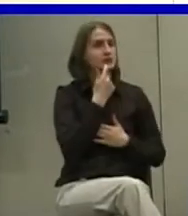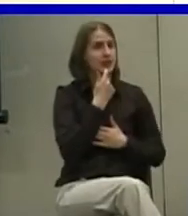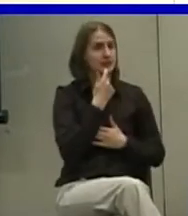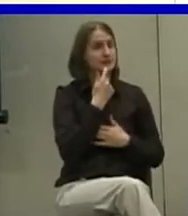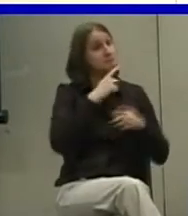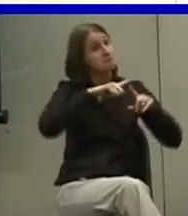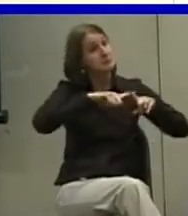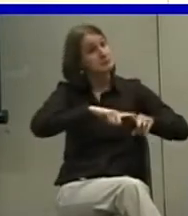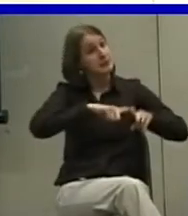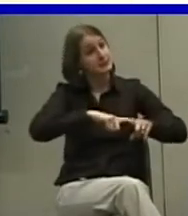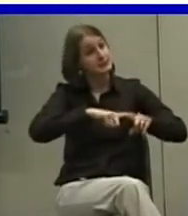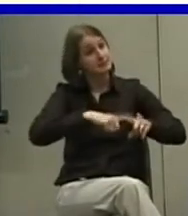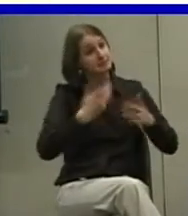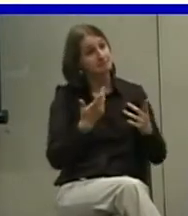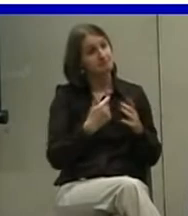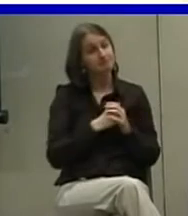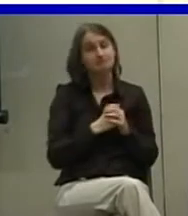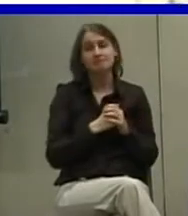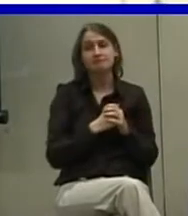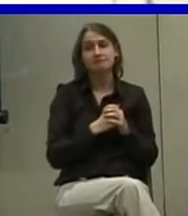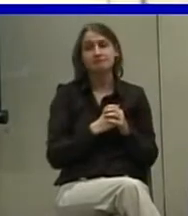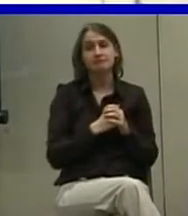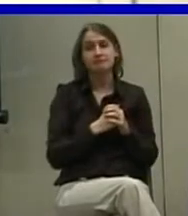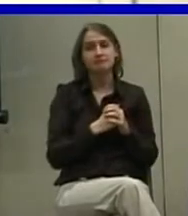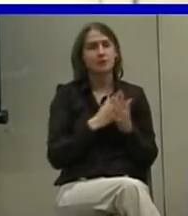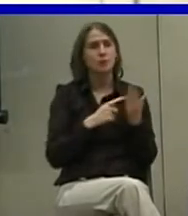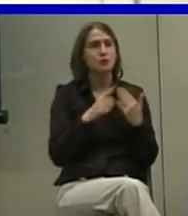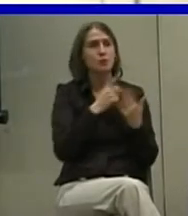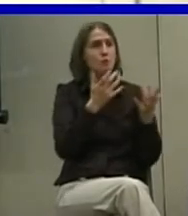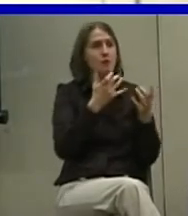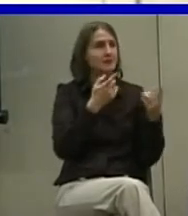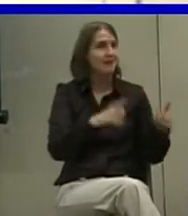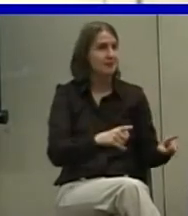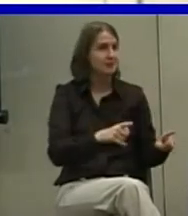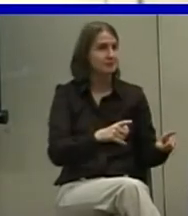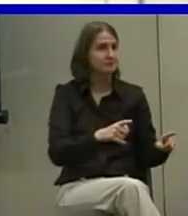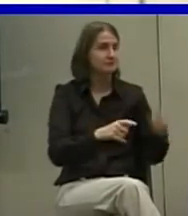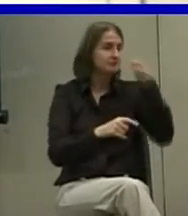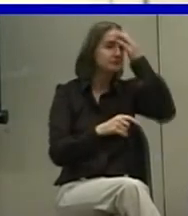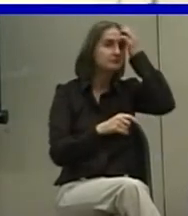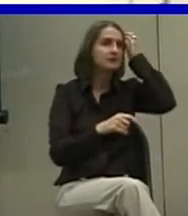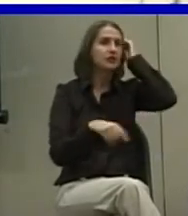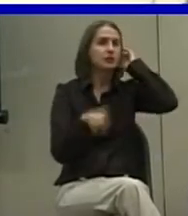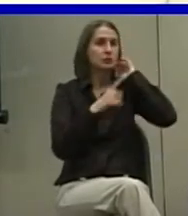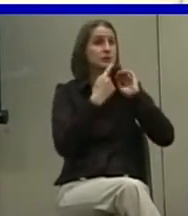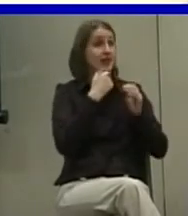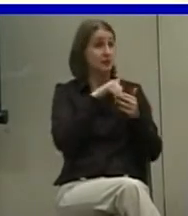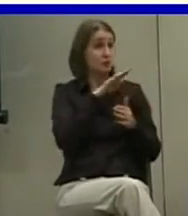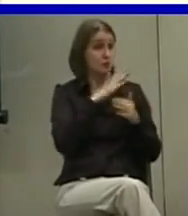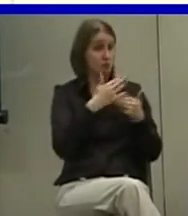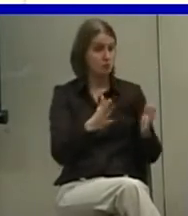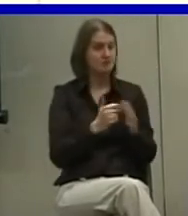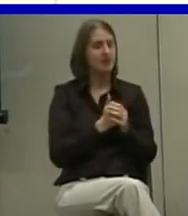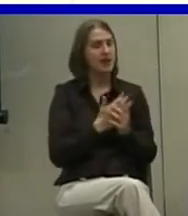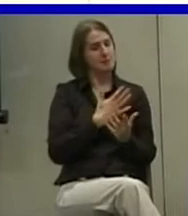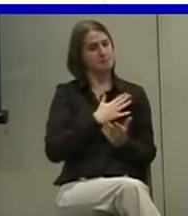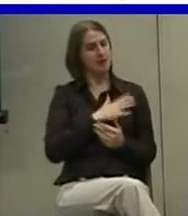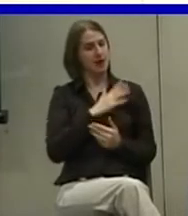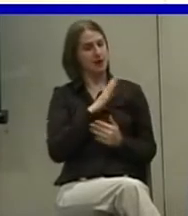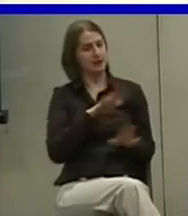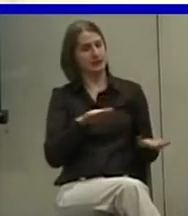it depends. What do you want? If you say in your room, I want my kids